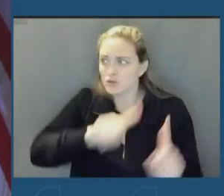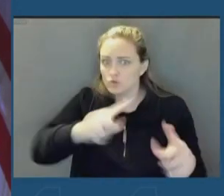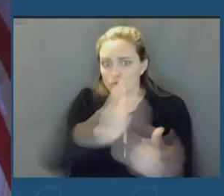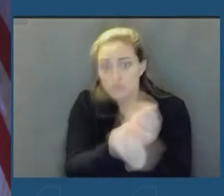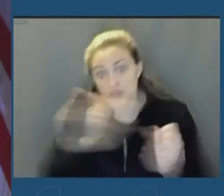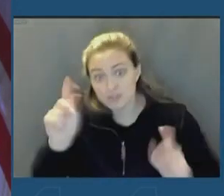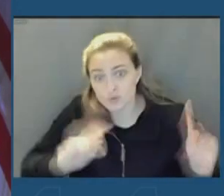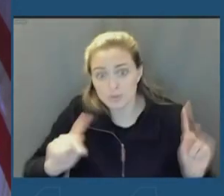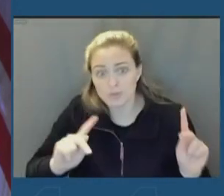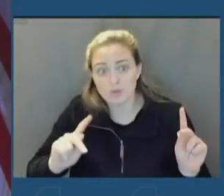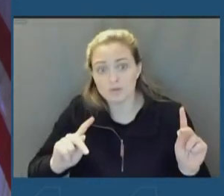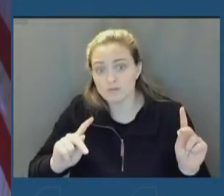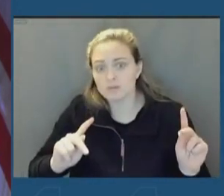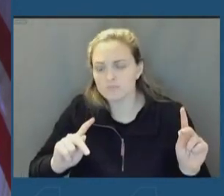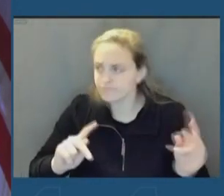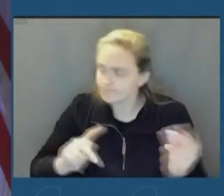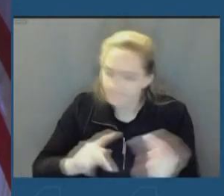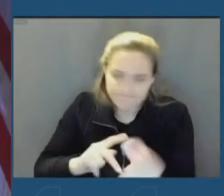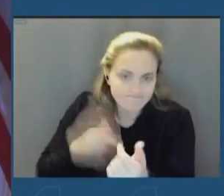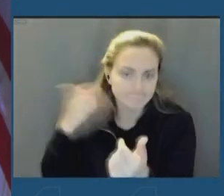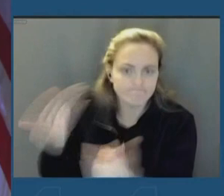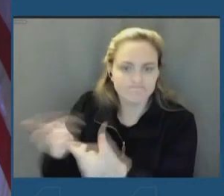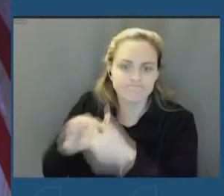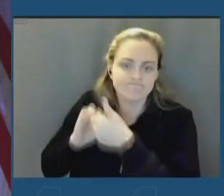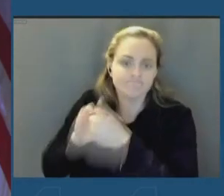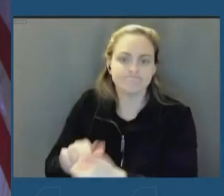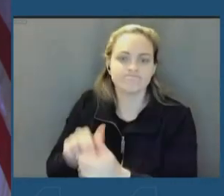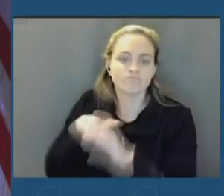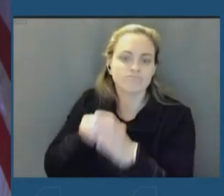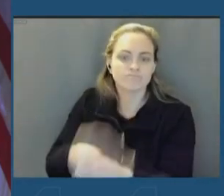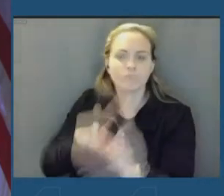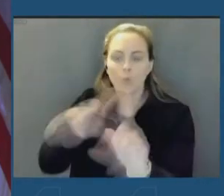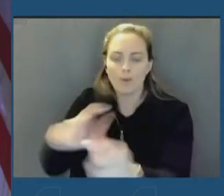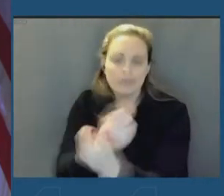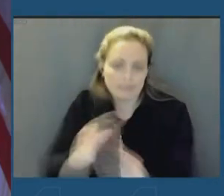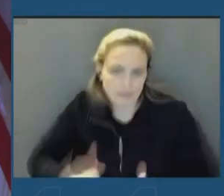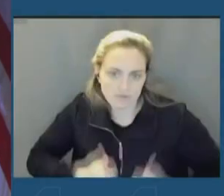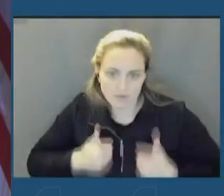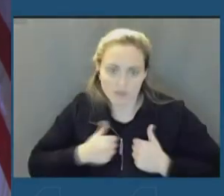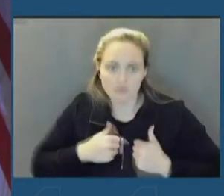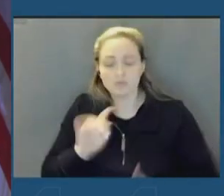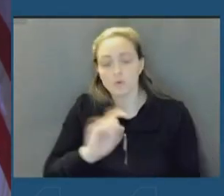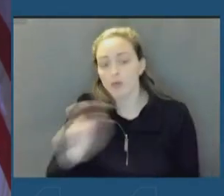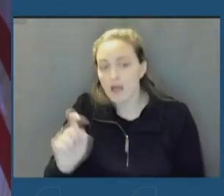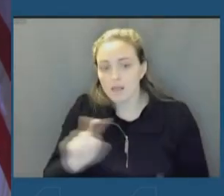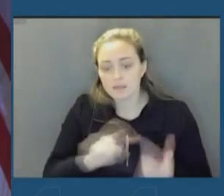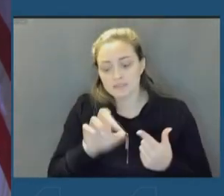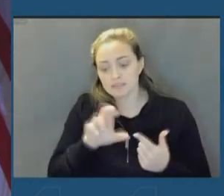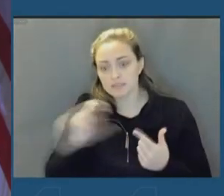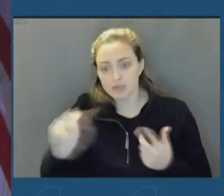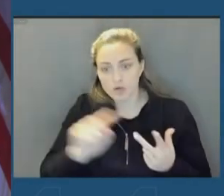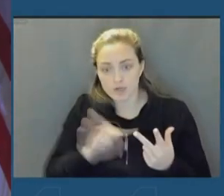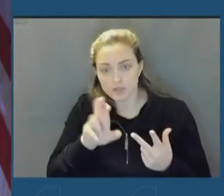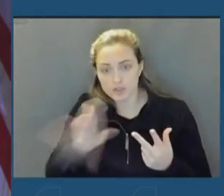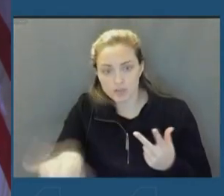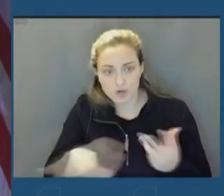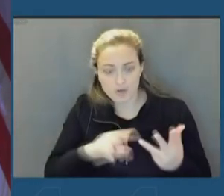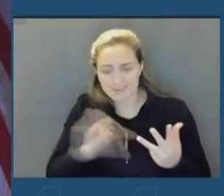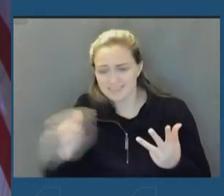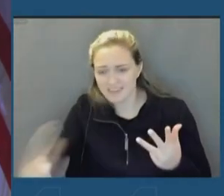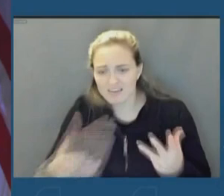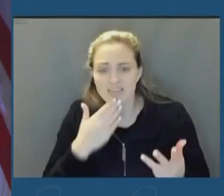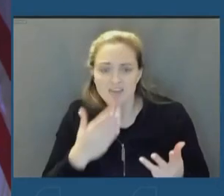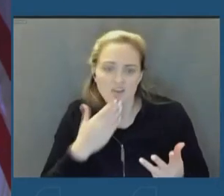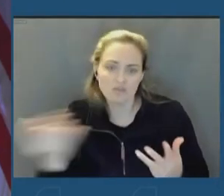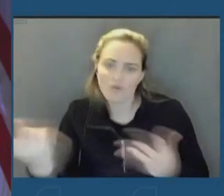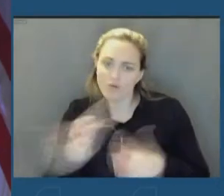in Cheektowaga, they jumped on the snowmobiles, they got out there, and they saved lives. So Alex, Darian, Jerry, Sarah, thank you all for your great